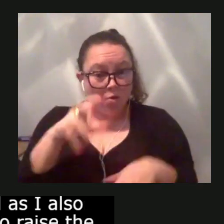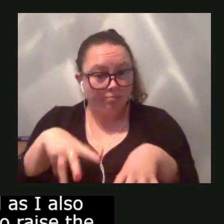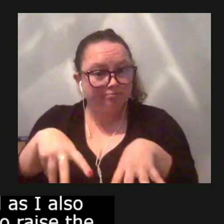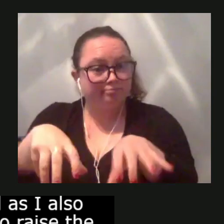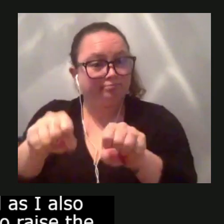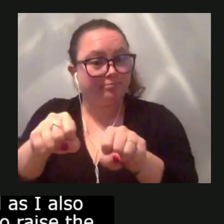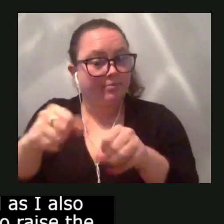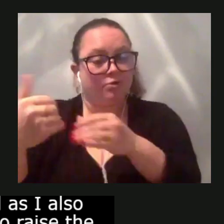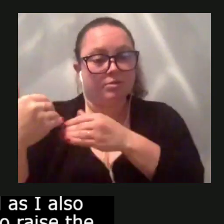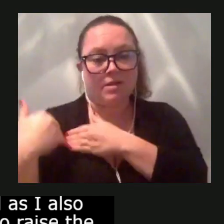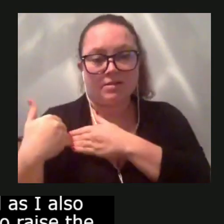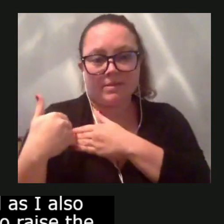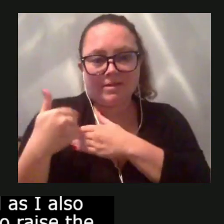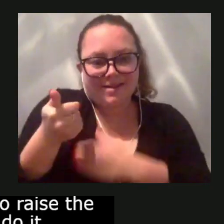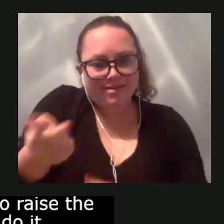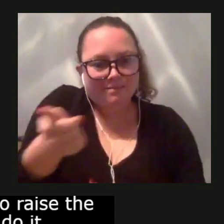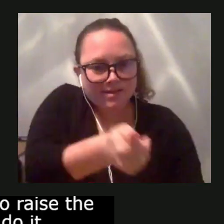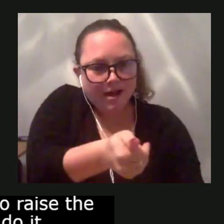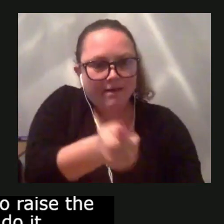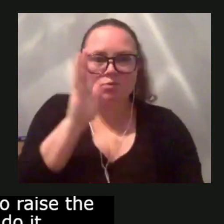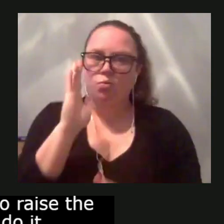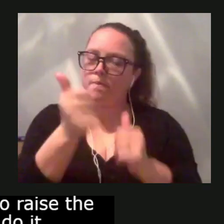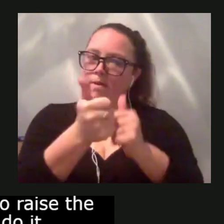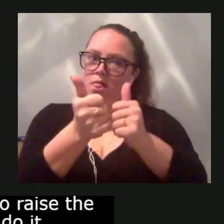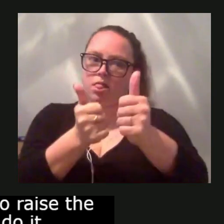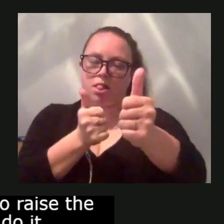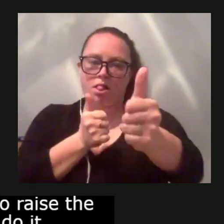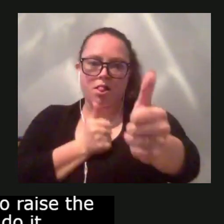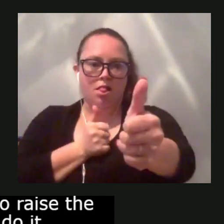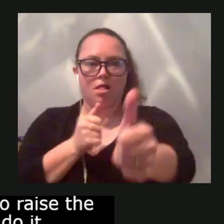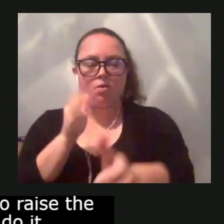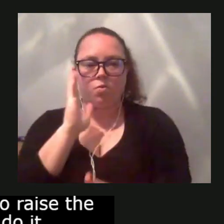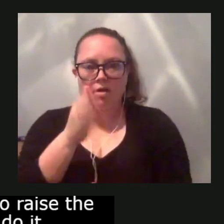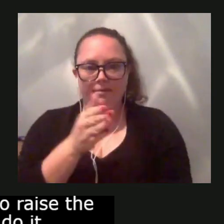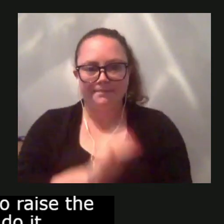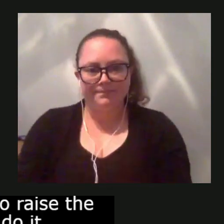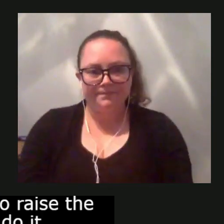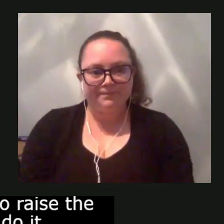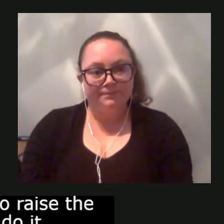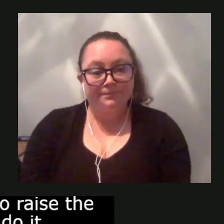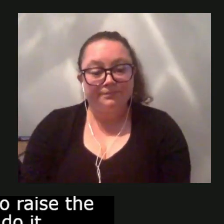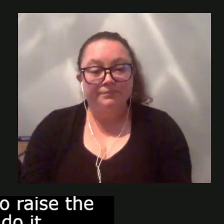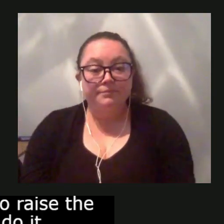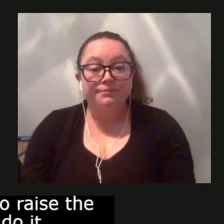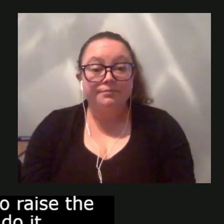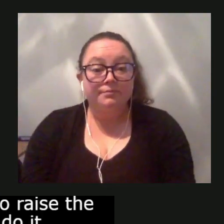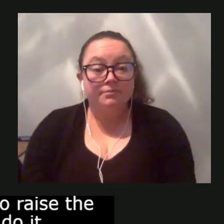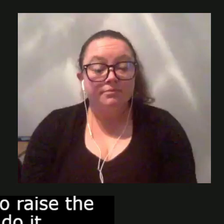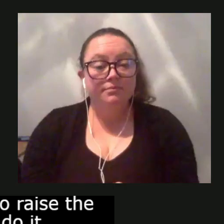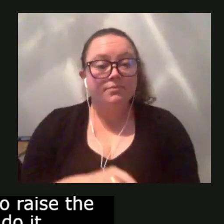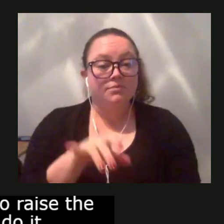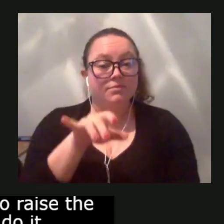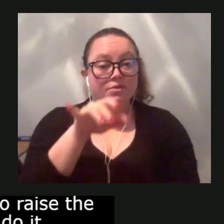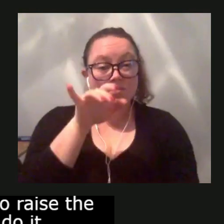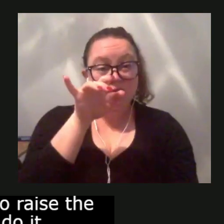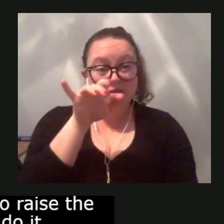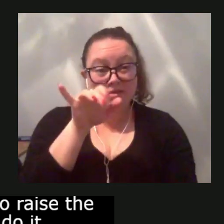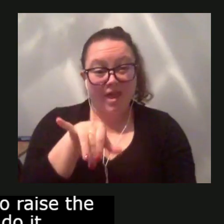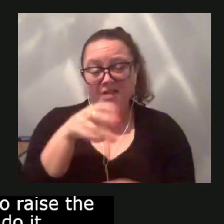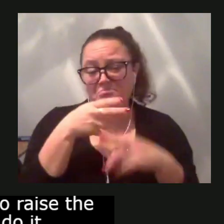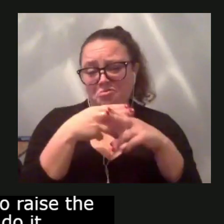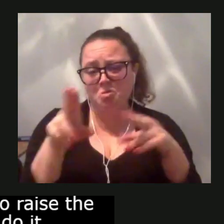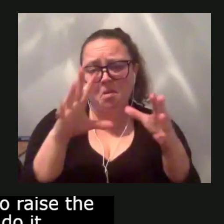we would be far behind where we are today. So with these short remarks, I would like to